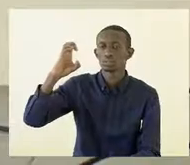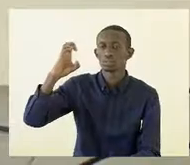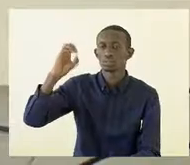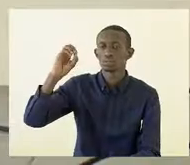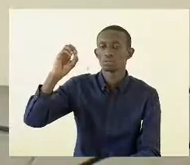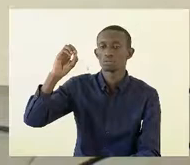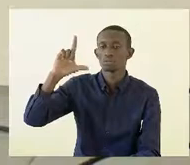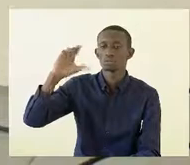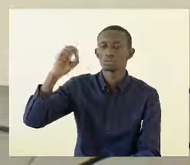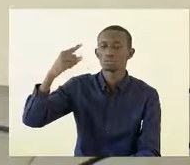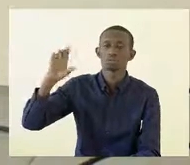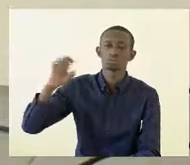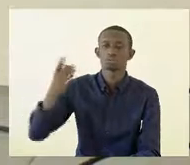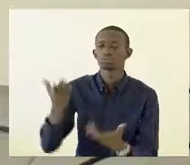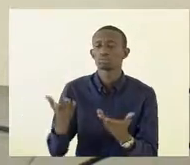tourism comes in.